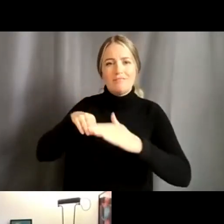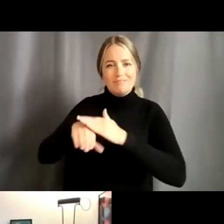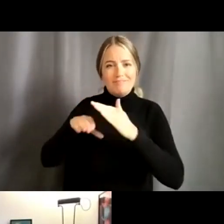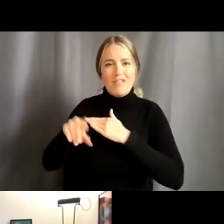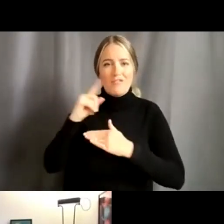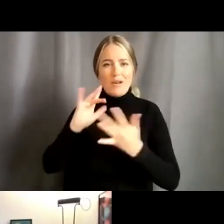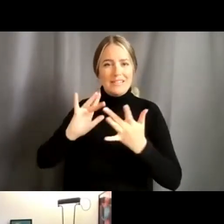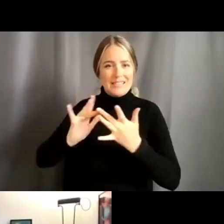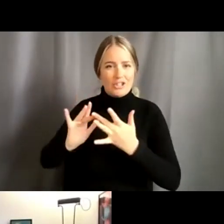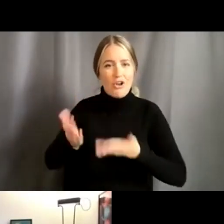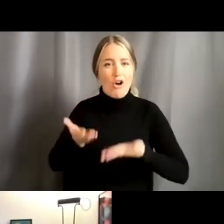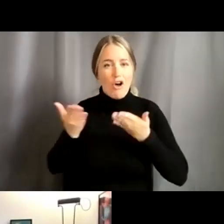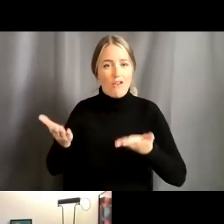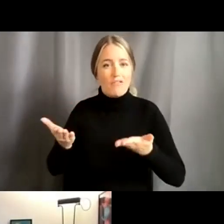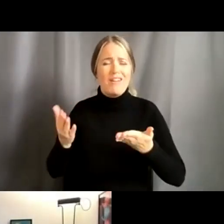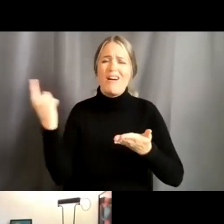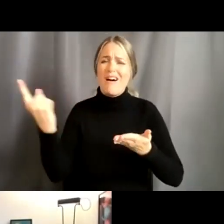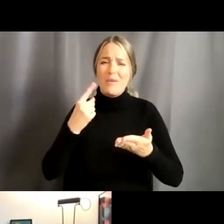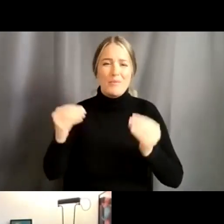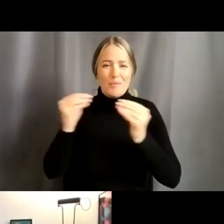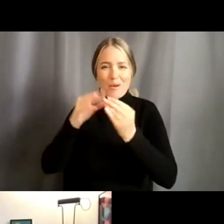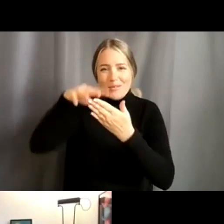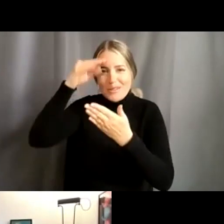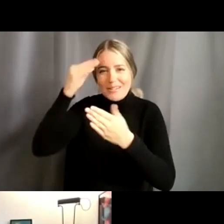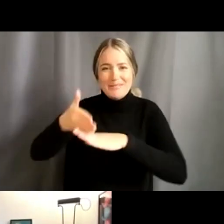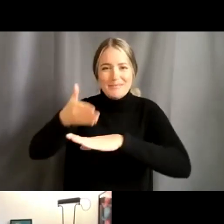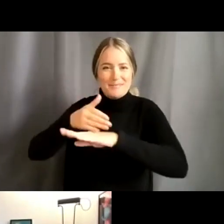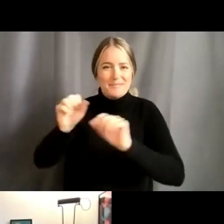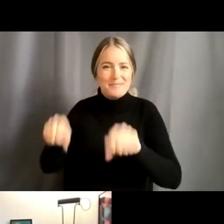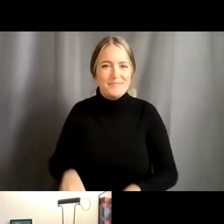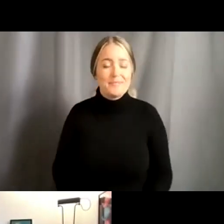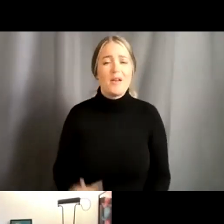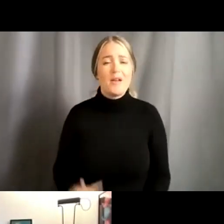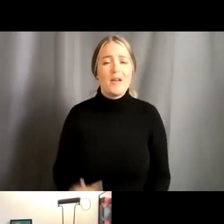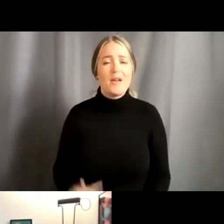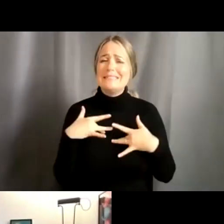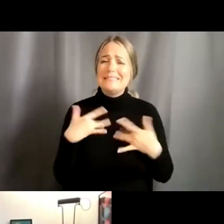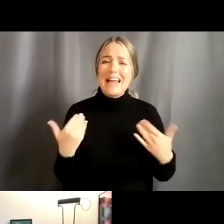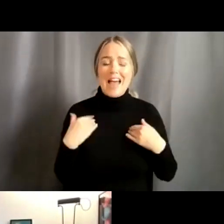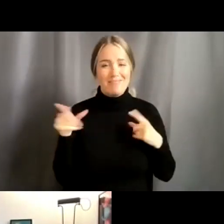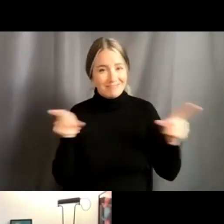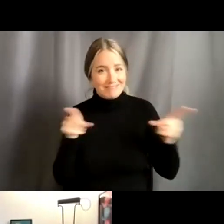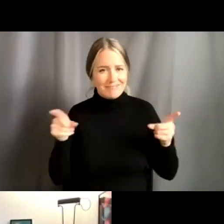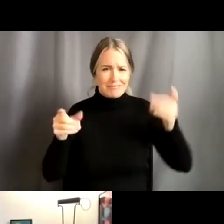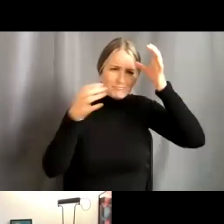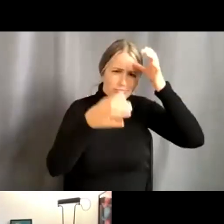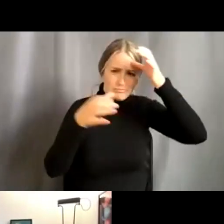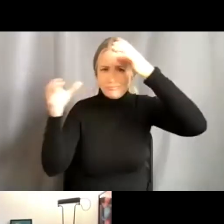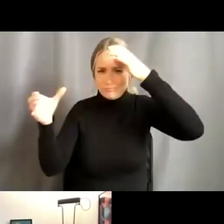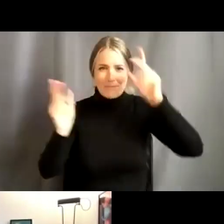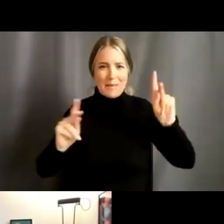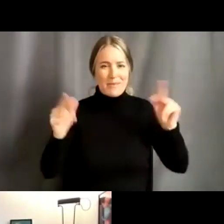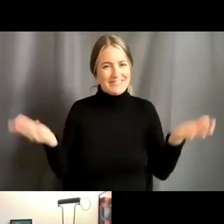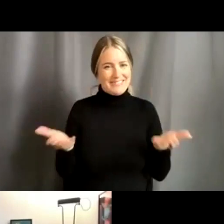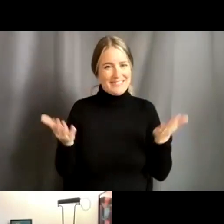offerings, but there is always more to learn and improve. We are so delighted to have both of these knowledgeable people in this space with